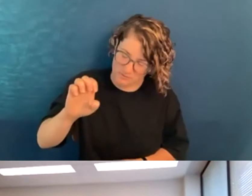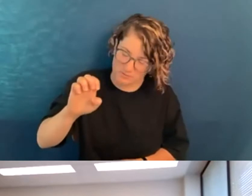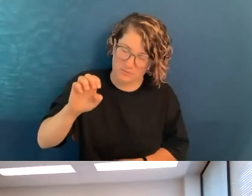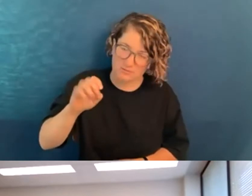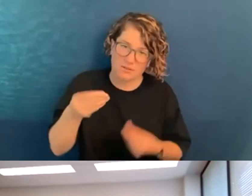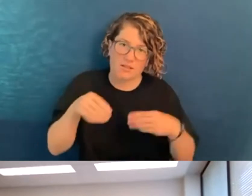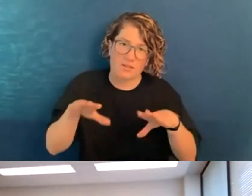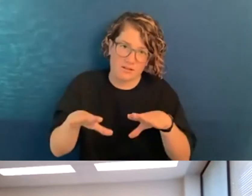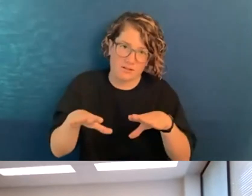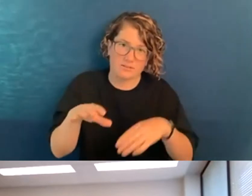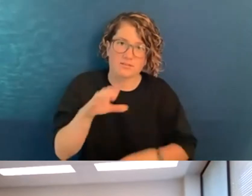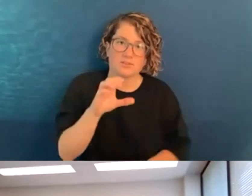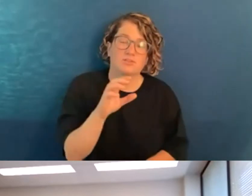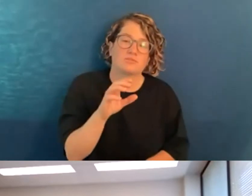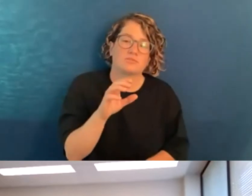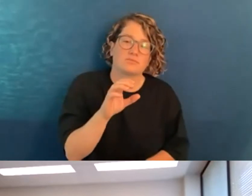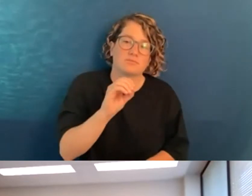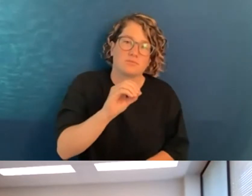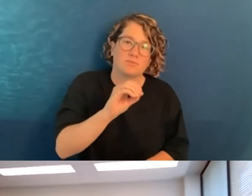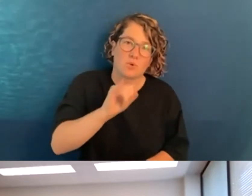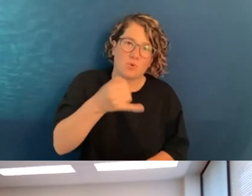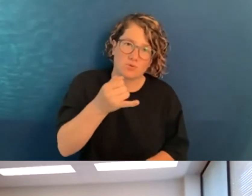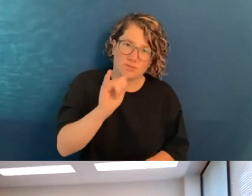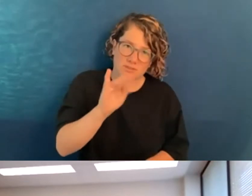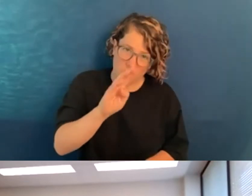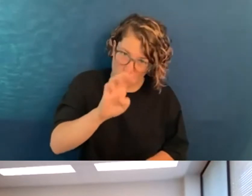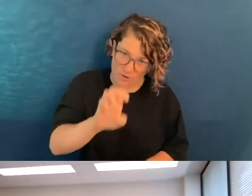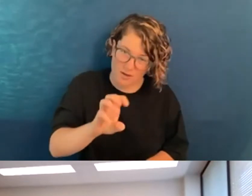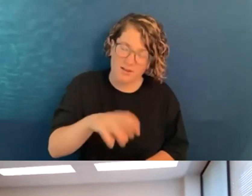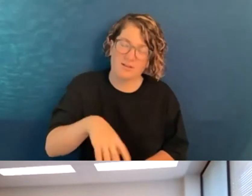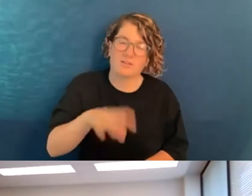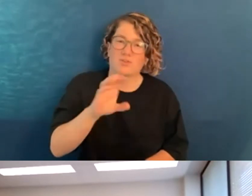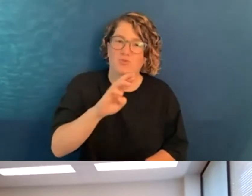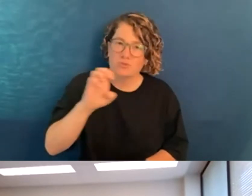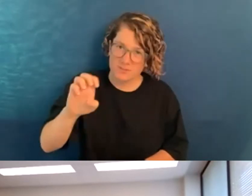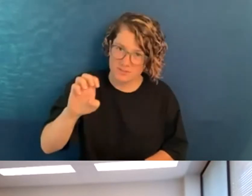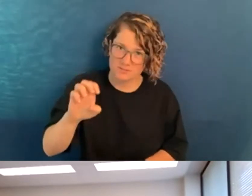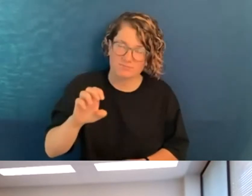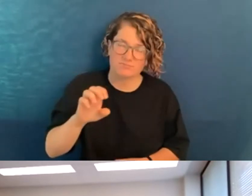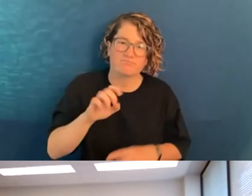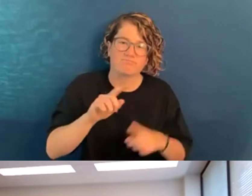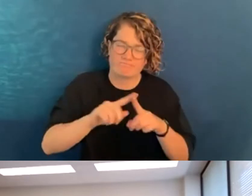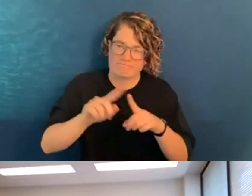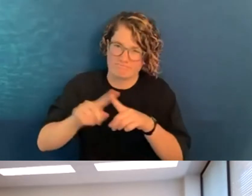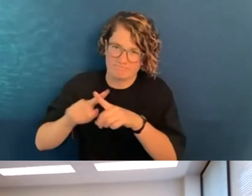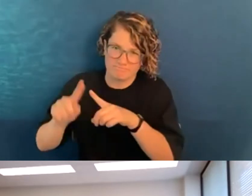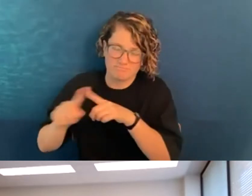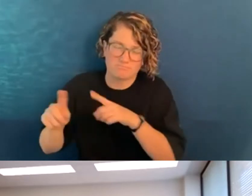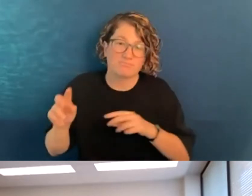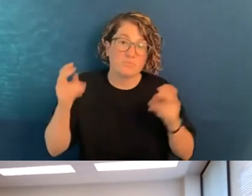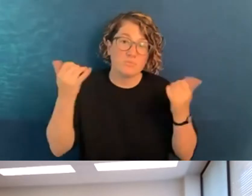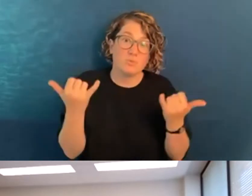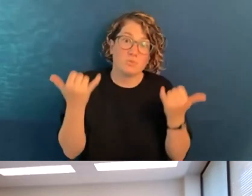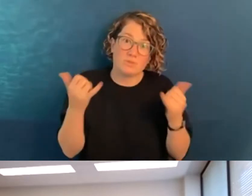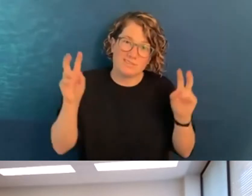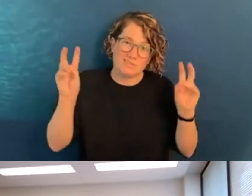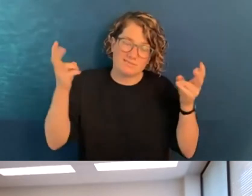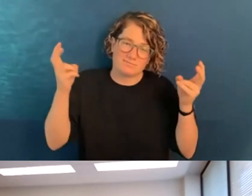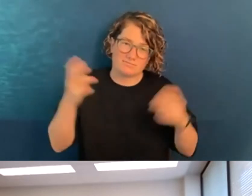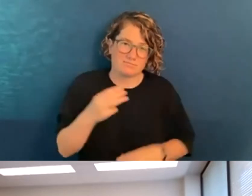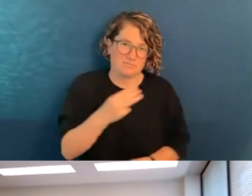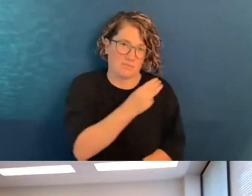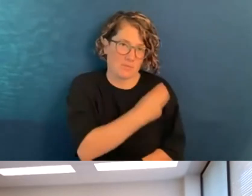Dakota, and Métis peoples on Treaty 1 territory, what we know today as Winnipeg, Manitoba. I am